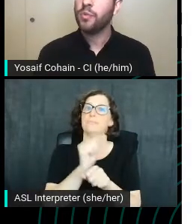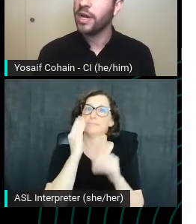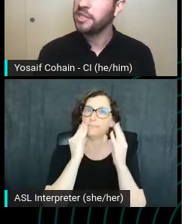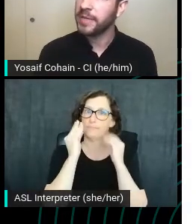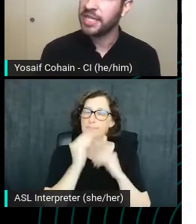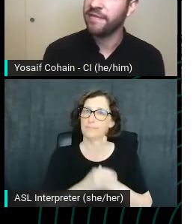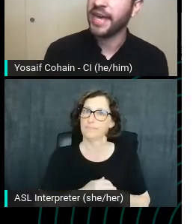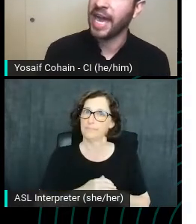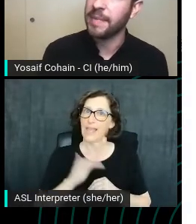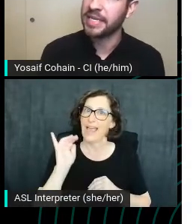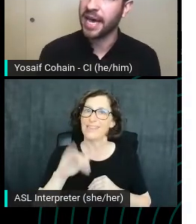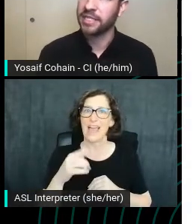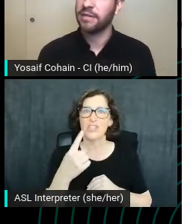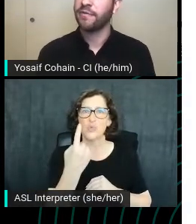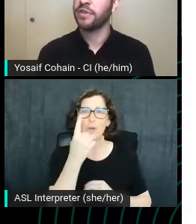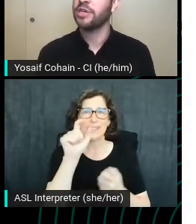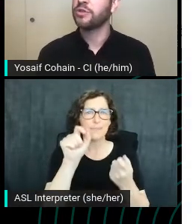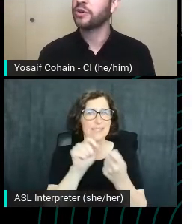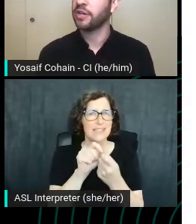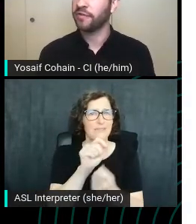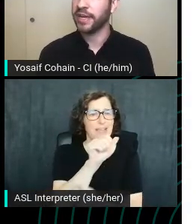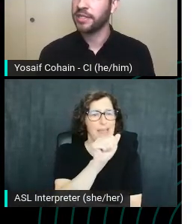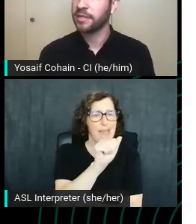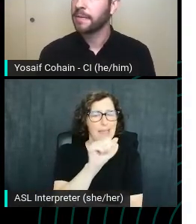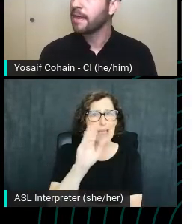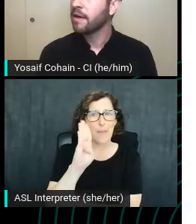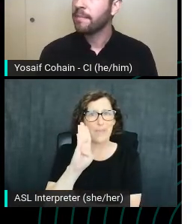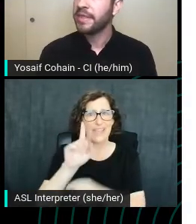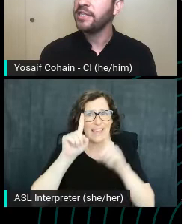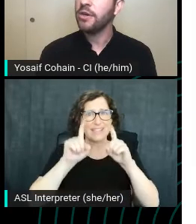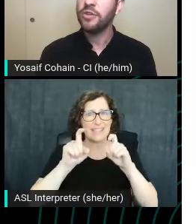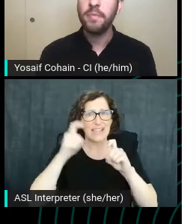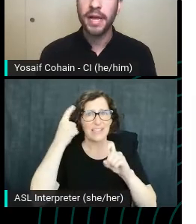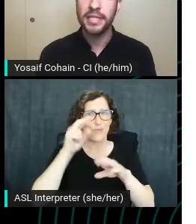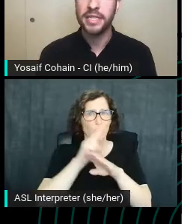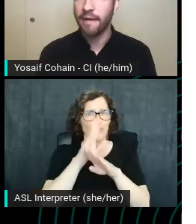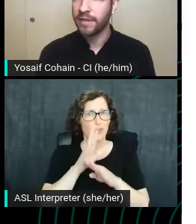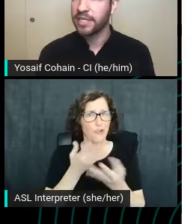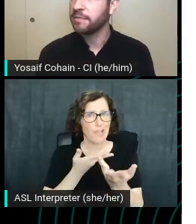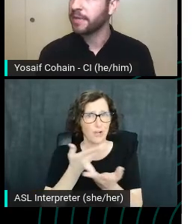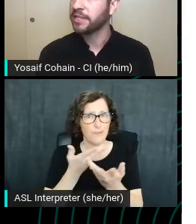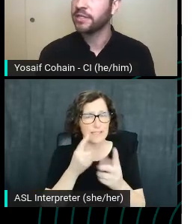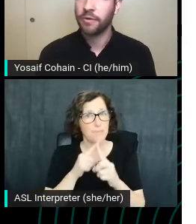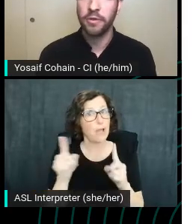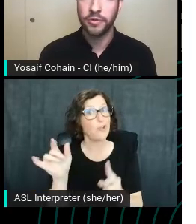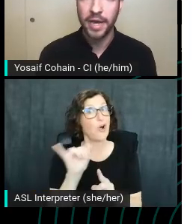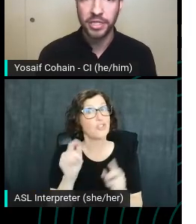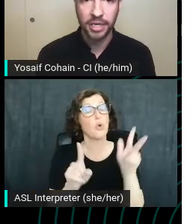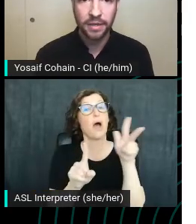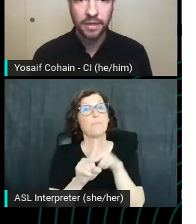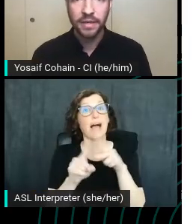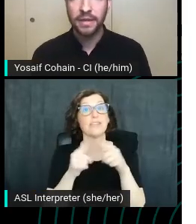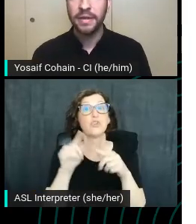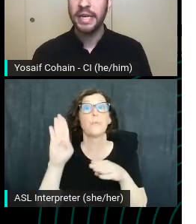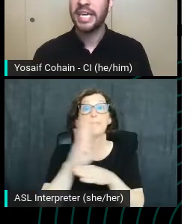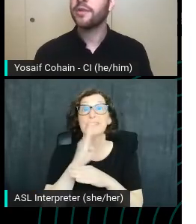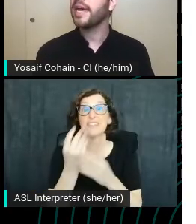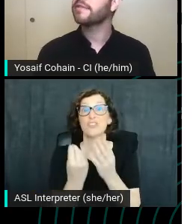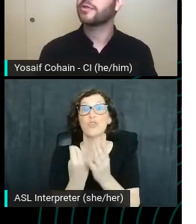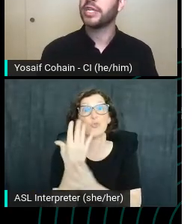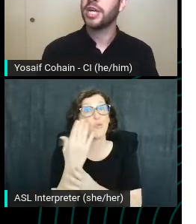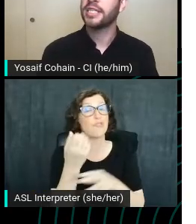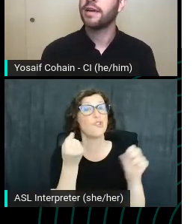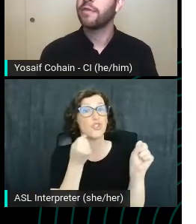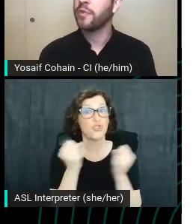That's one specific A/B test for the user interface, but this also applies to Netflix's business growth strategy. Here